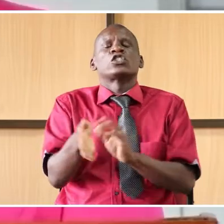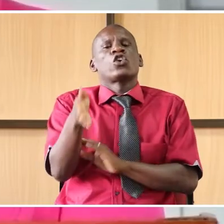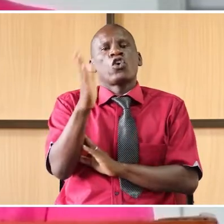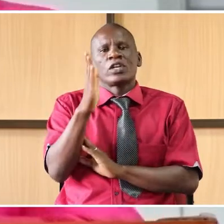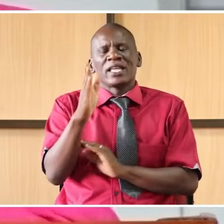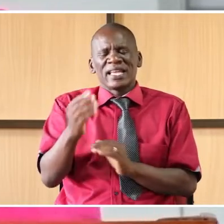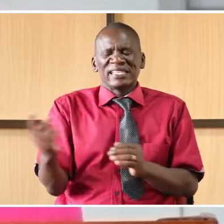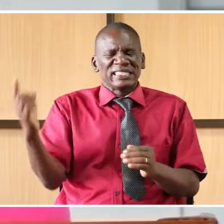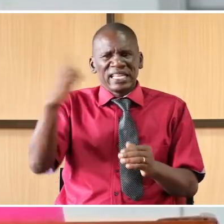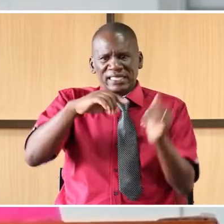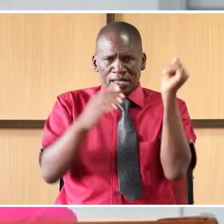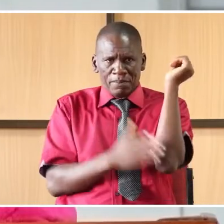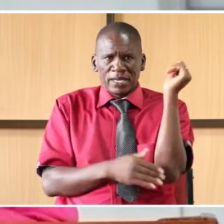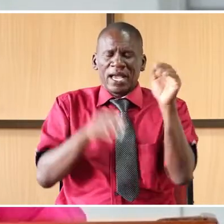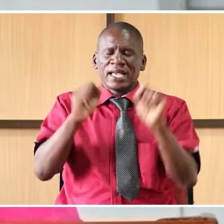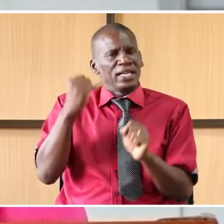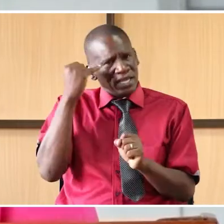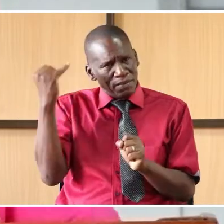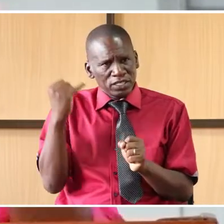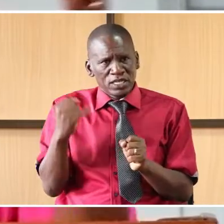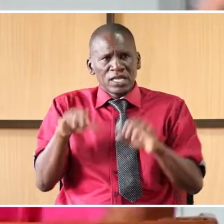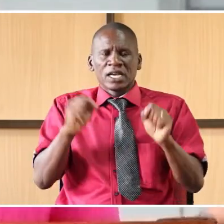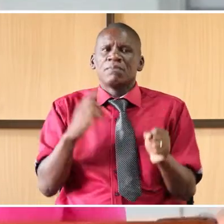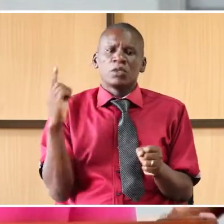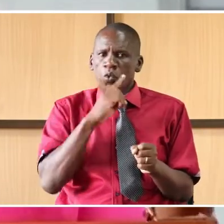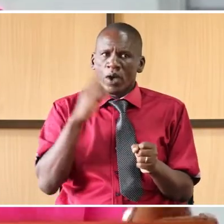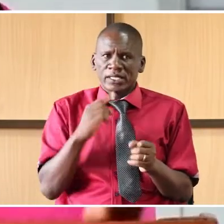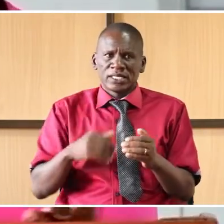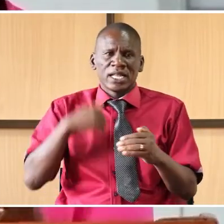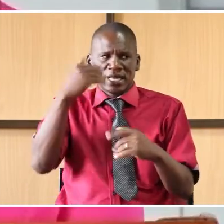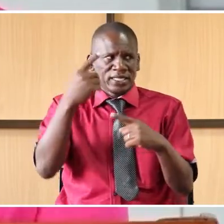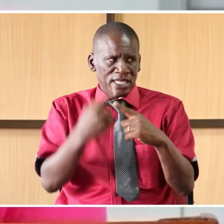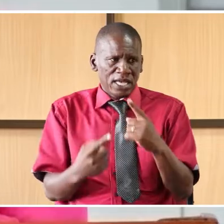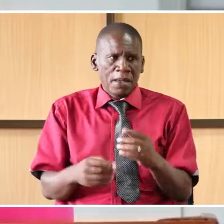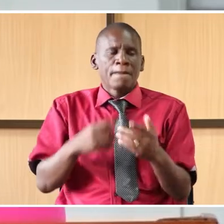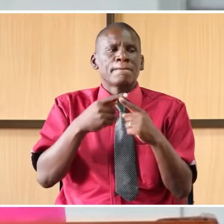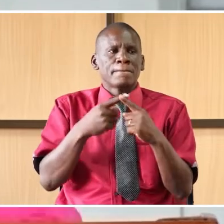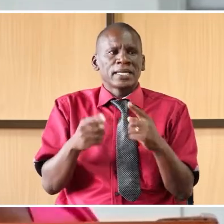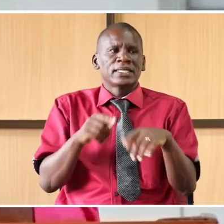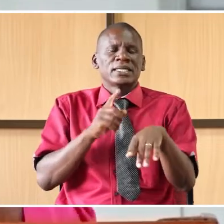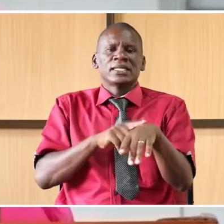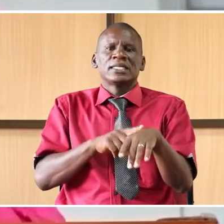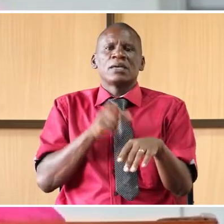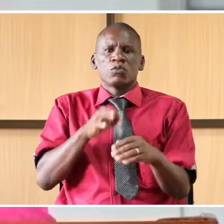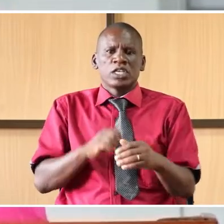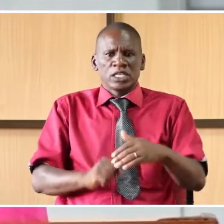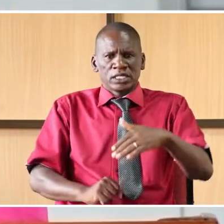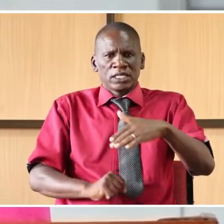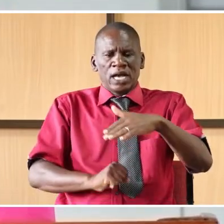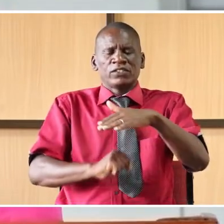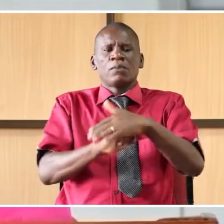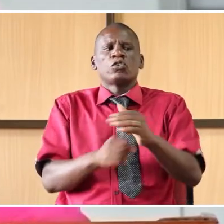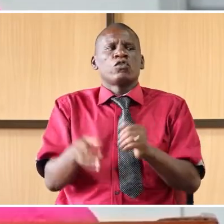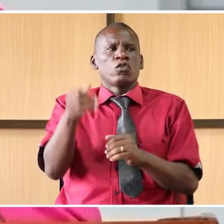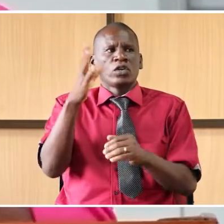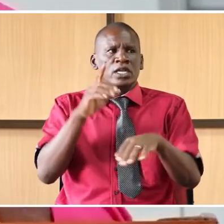God. Days are bad, and I can imagine it might be even worse the following year. But when we anger on the